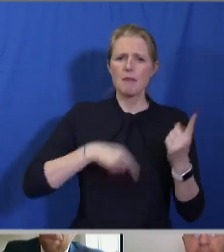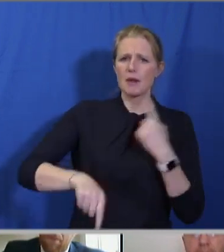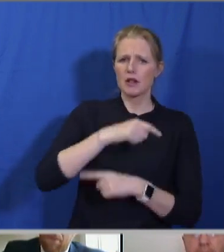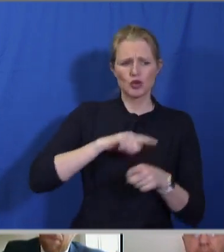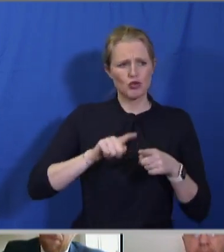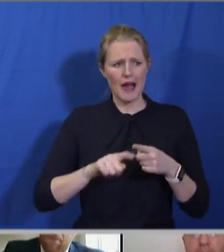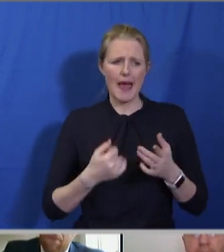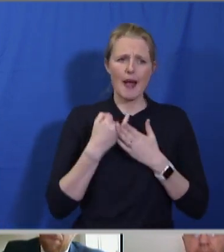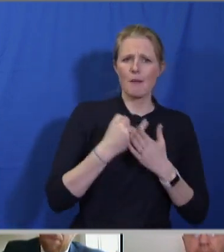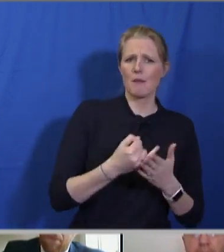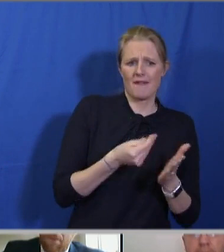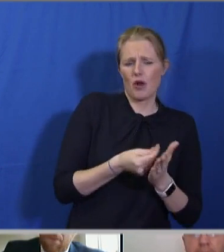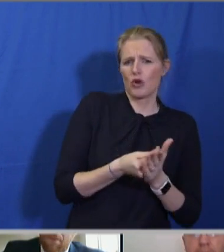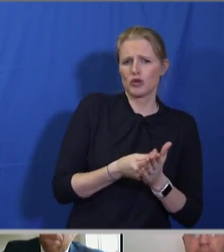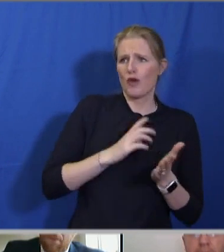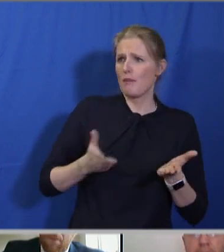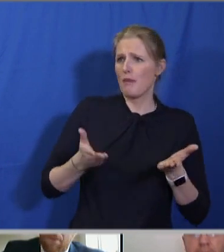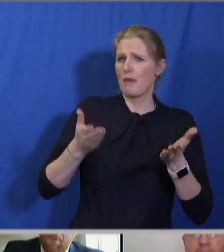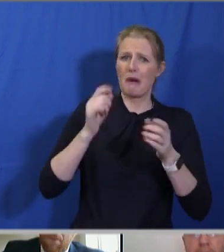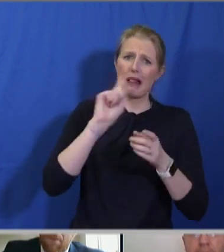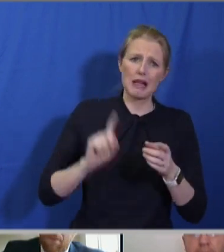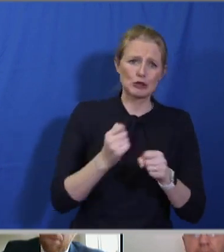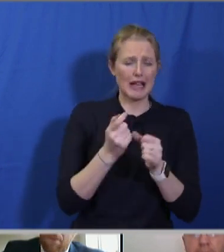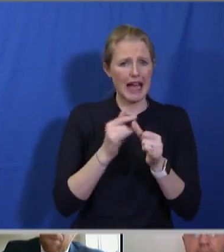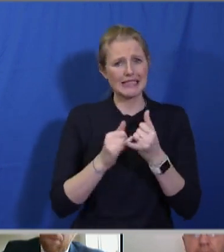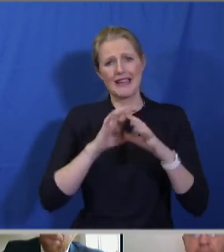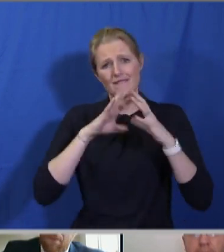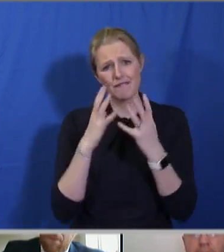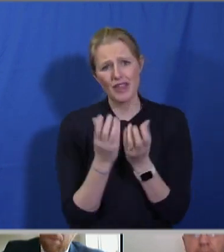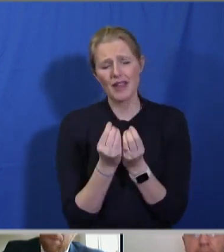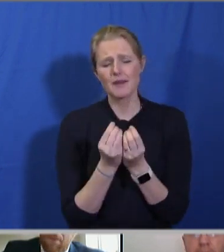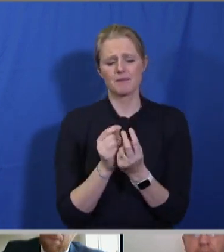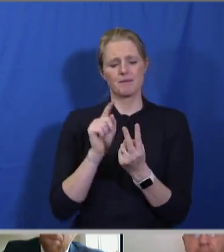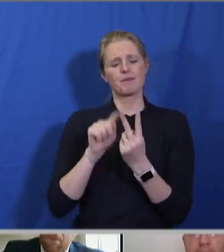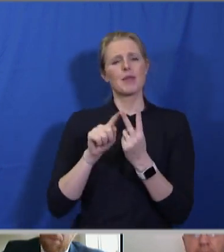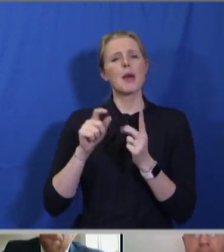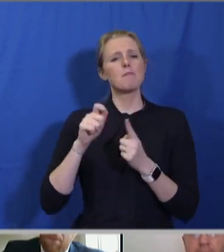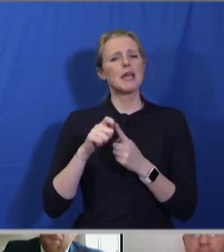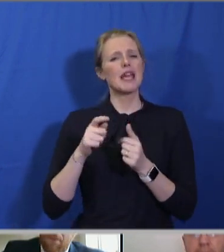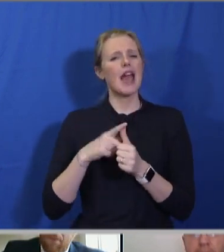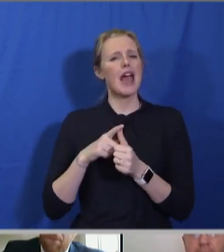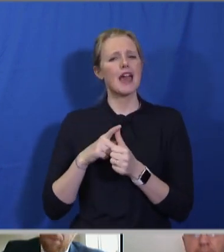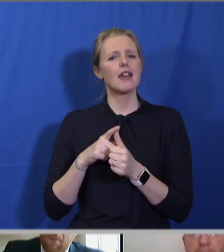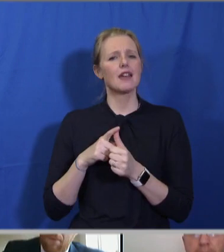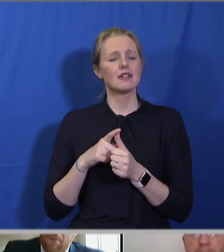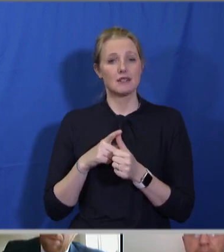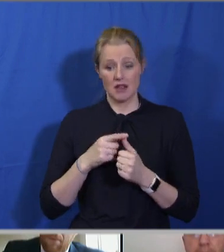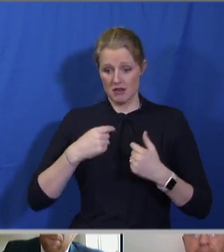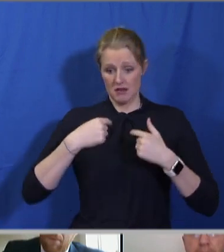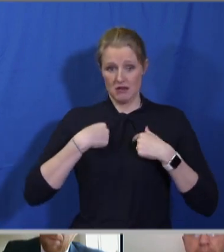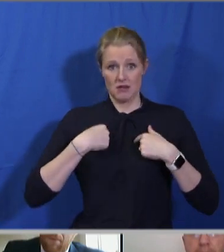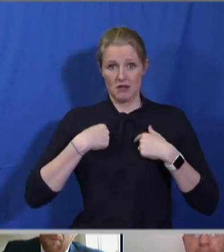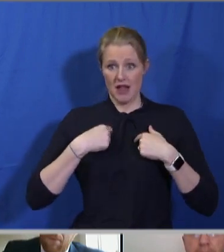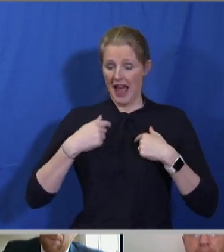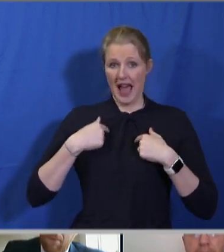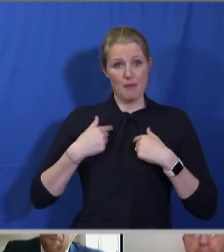ways to resolve that. And then just following on from that conversation there about personal assistance, where people are actually the employers but they don't have any of that access